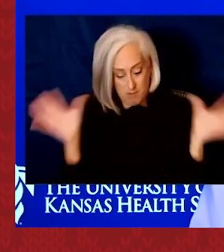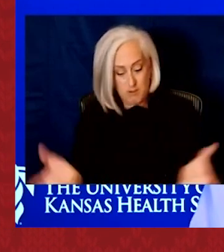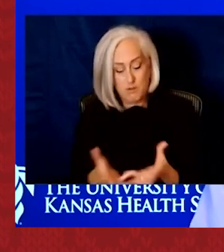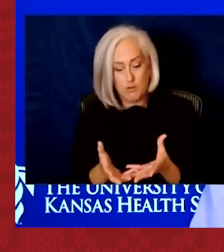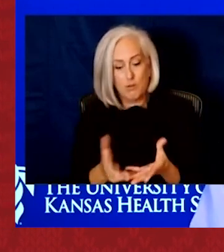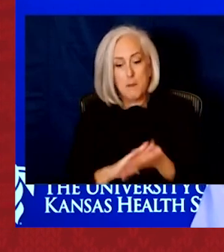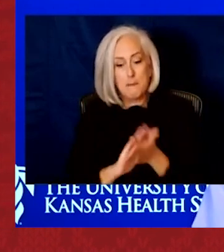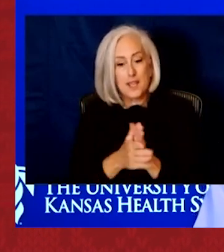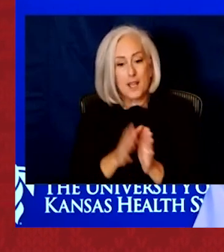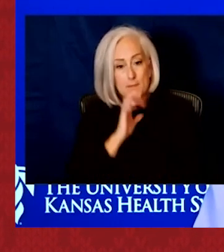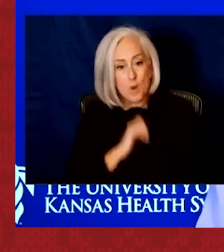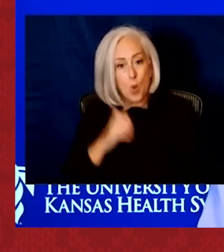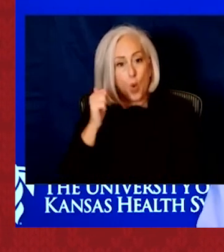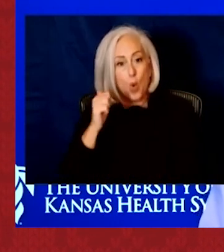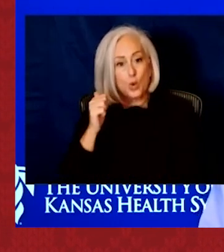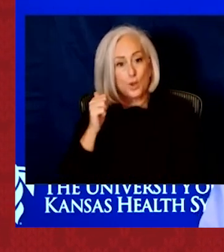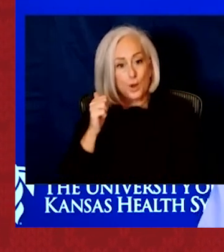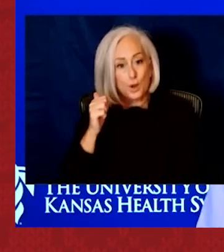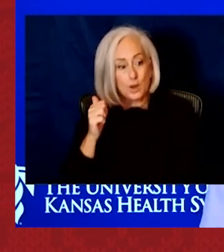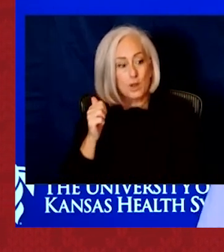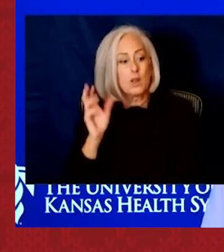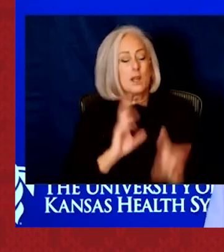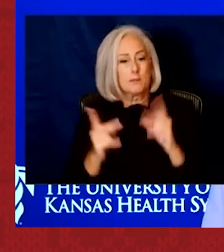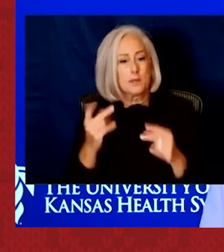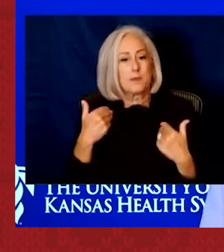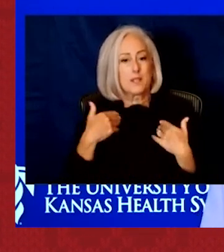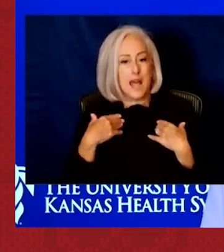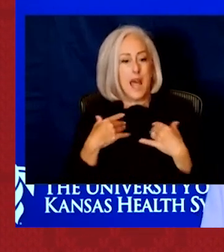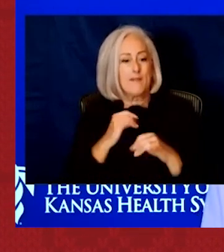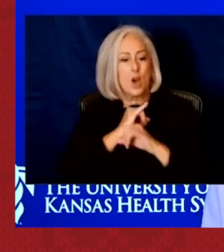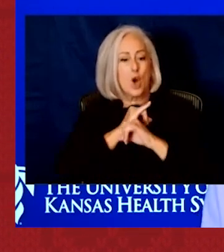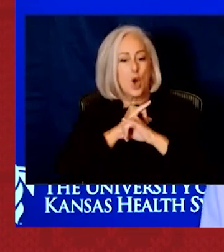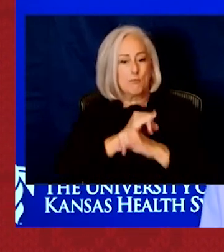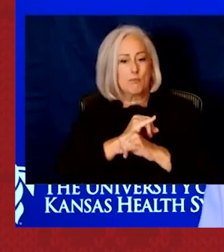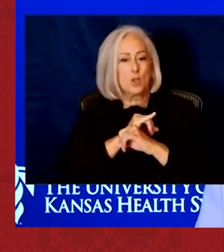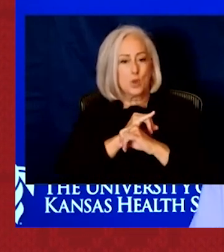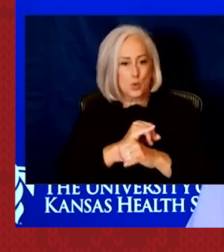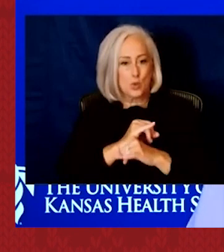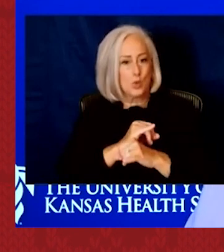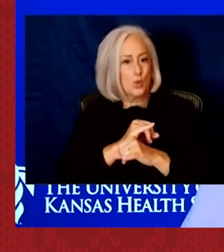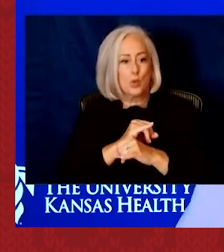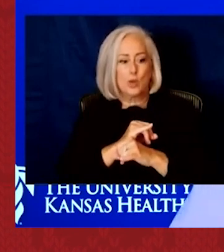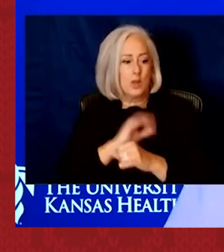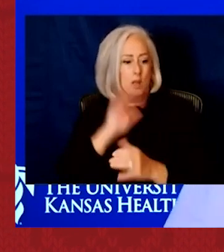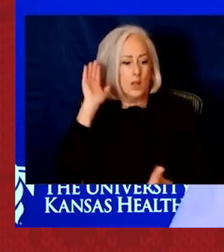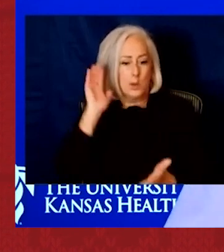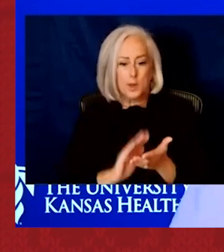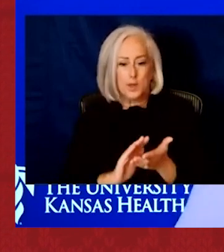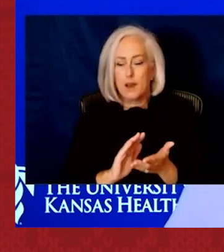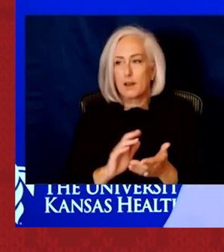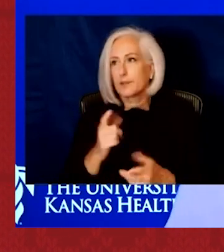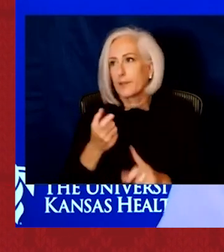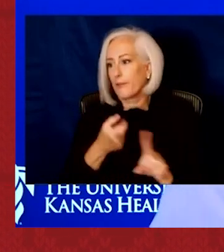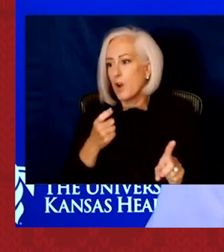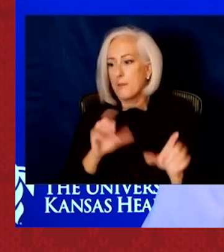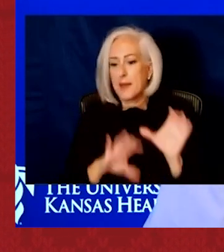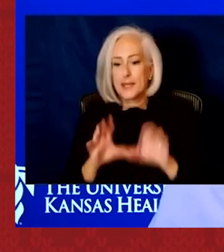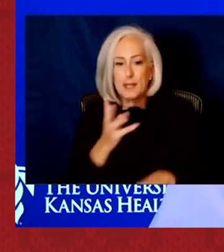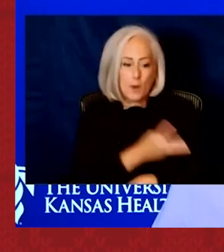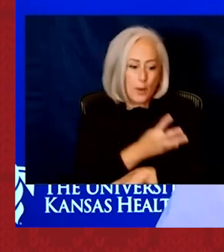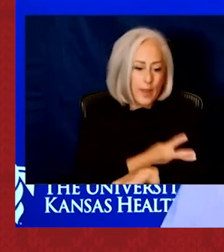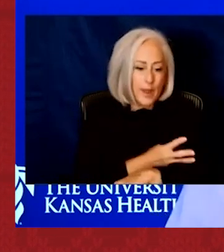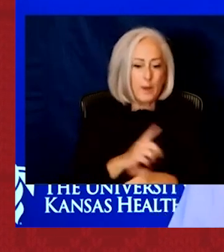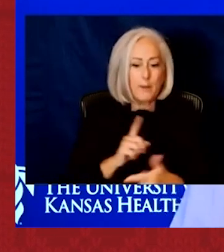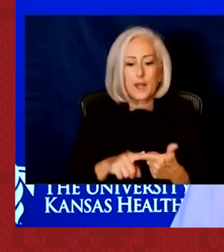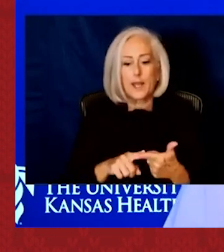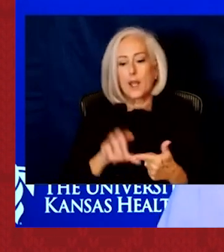have immune suppression or immune deficiency for one reason or other, whether it's chemotherapy, whether they've had a solid organ transplant and need to be